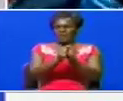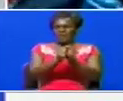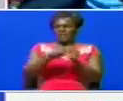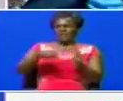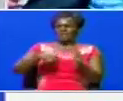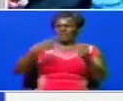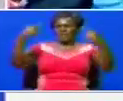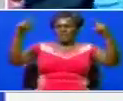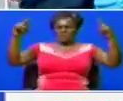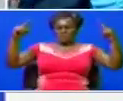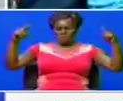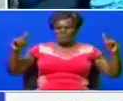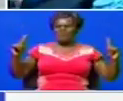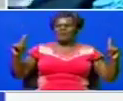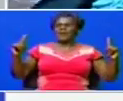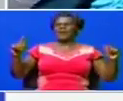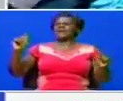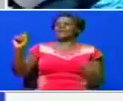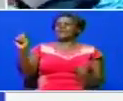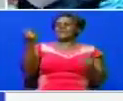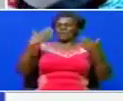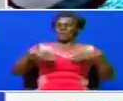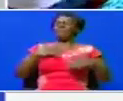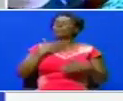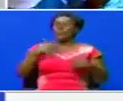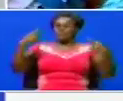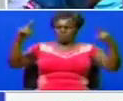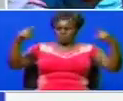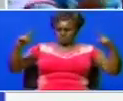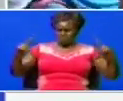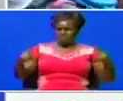us to succeed. And Kenyans want us to succeed.